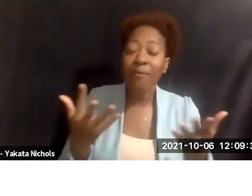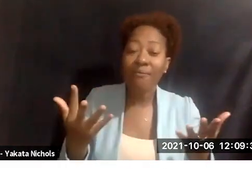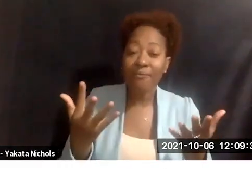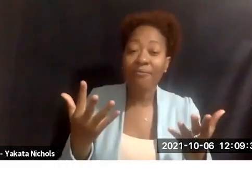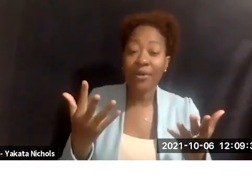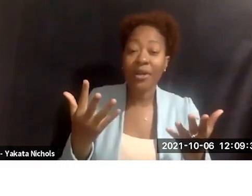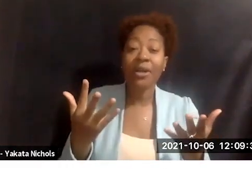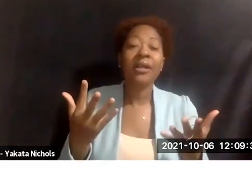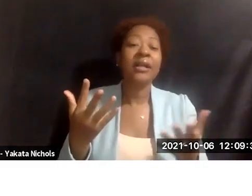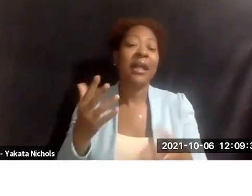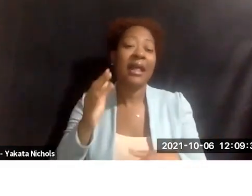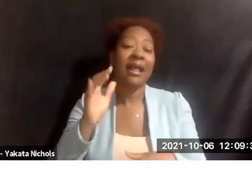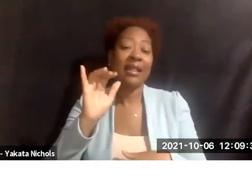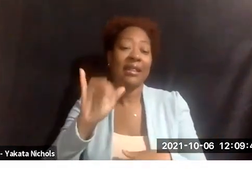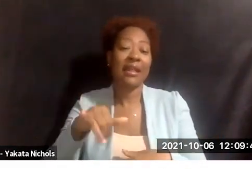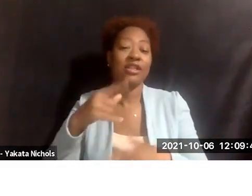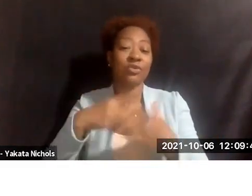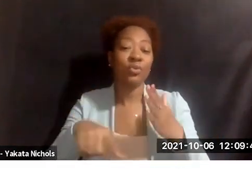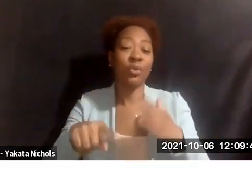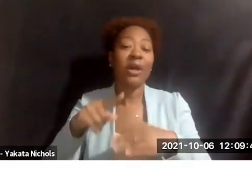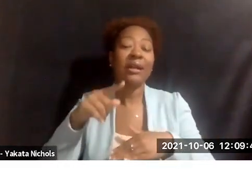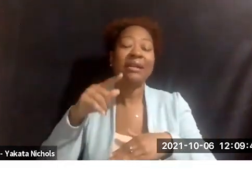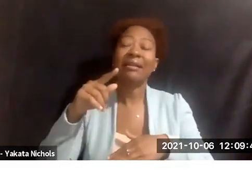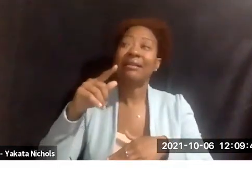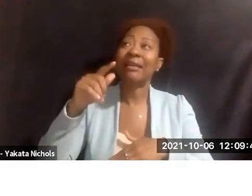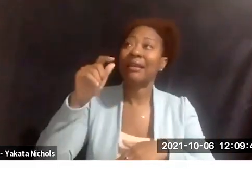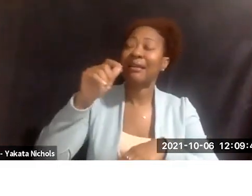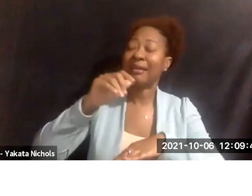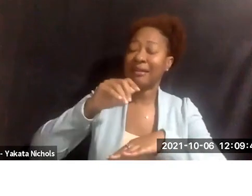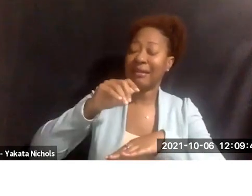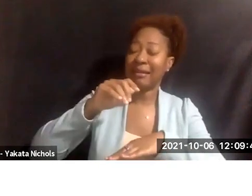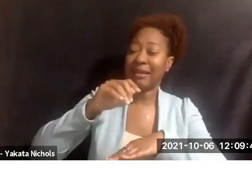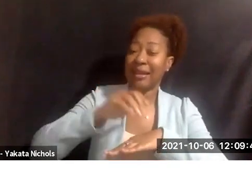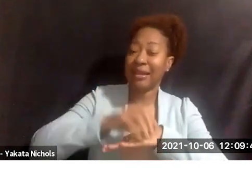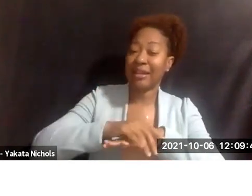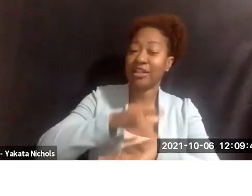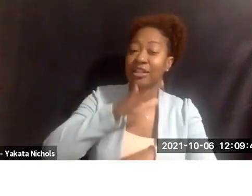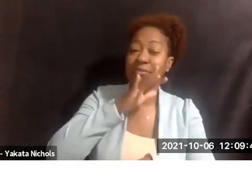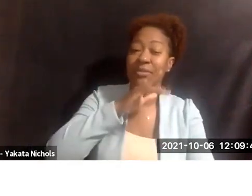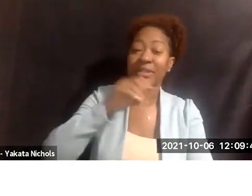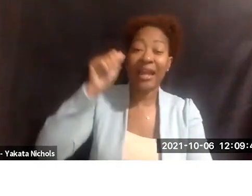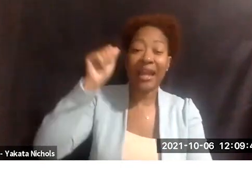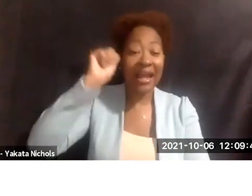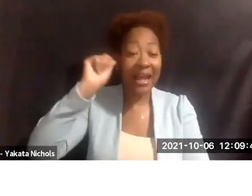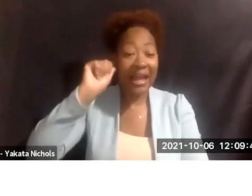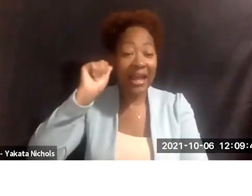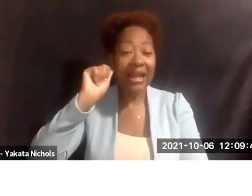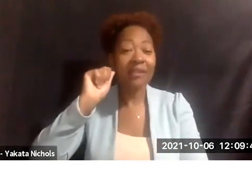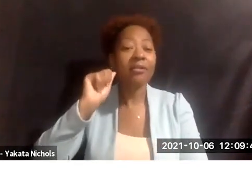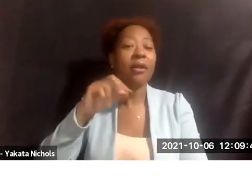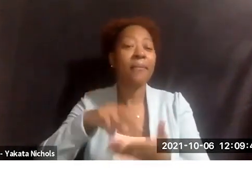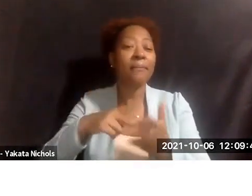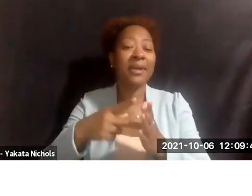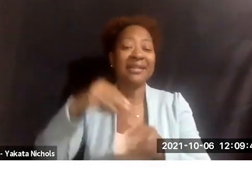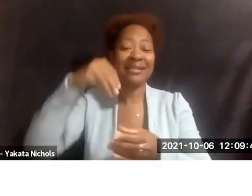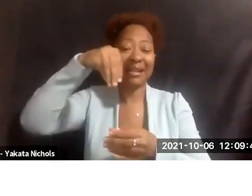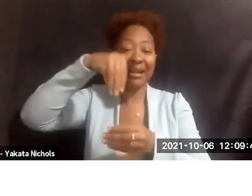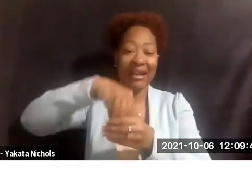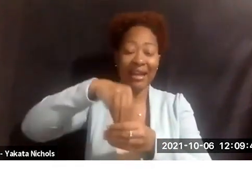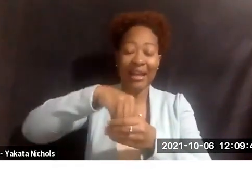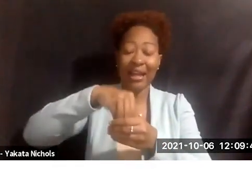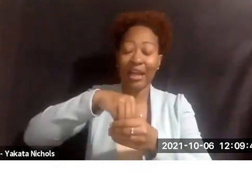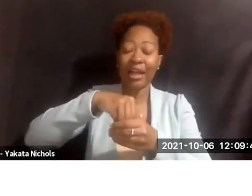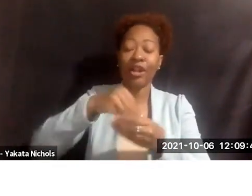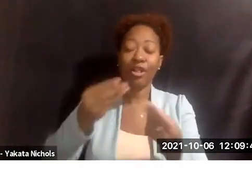what English speakers call ant, Ngun, literally means goes into the ground. There's no specifically gendered pronoun,